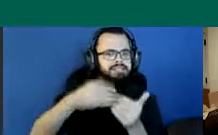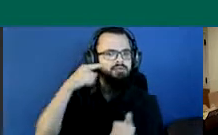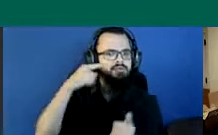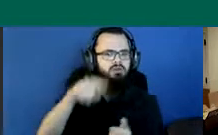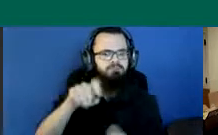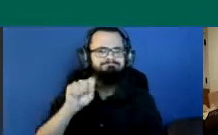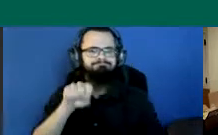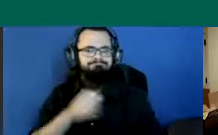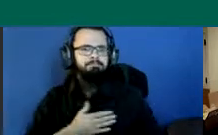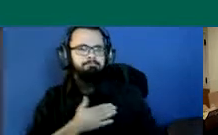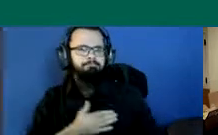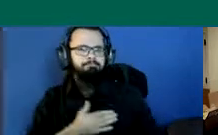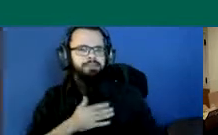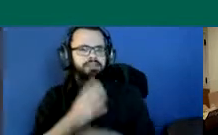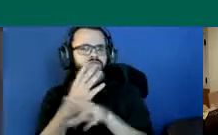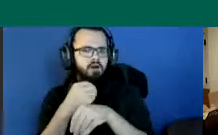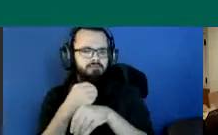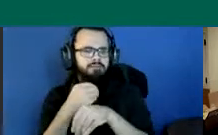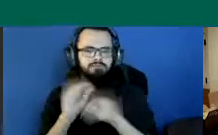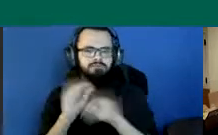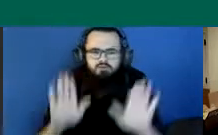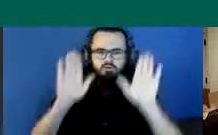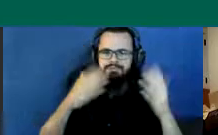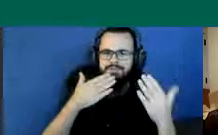Okay, great. Thank you so much. No problem.